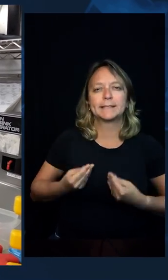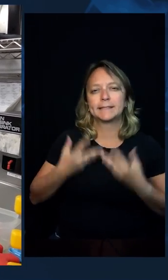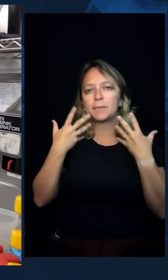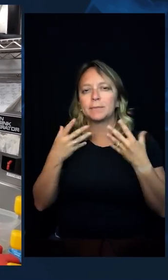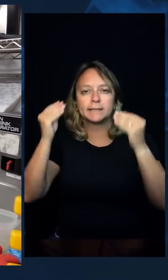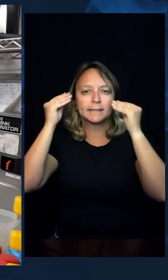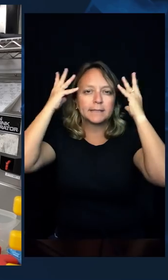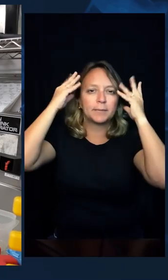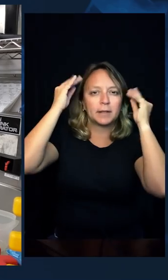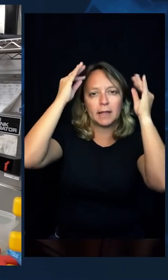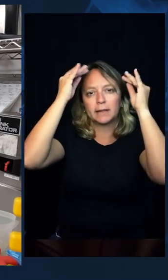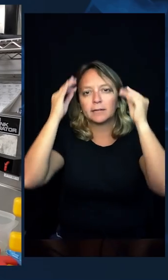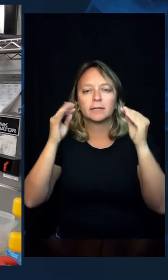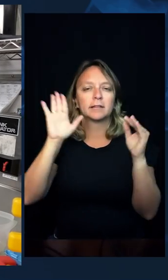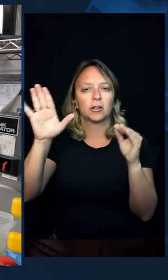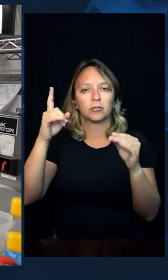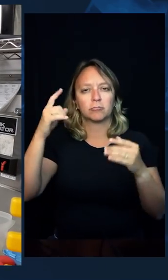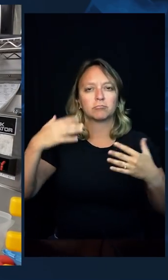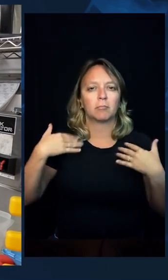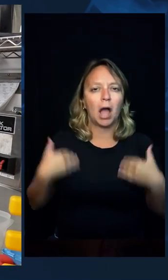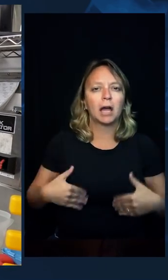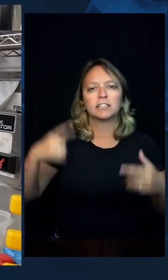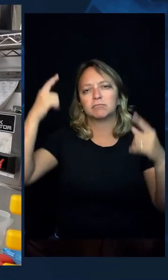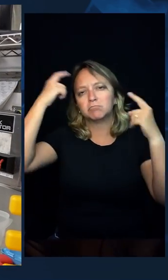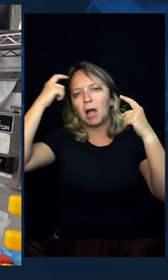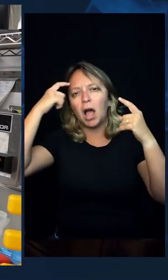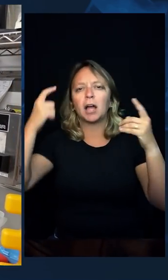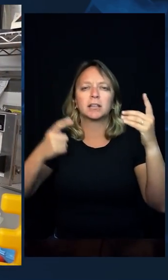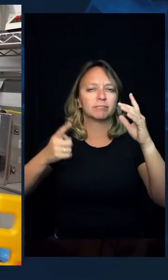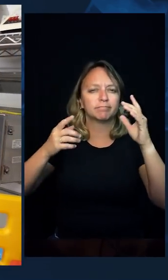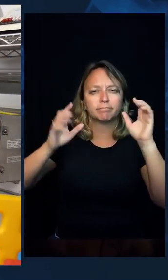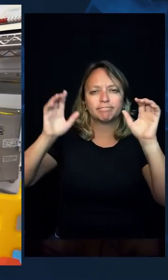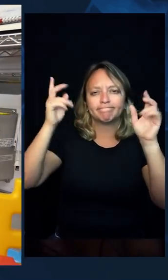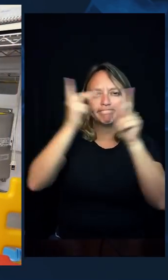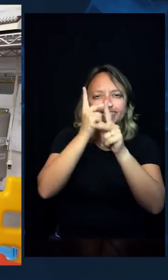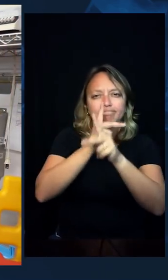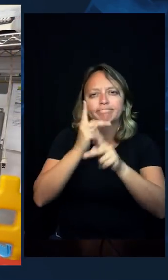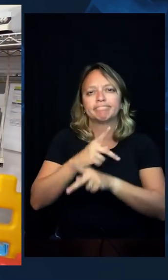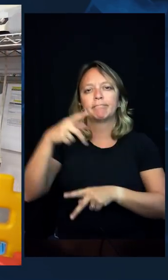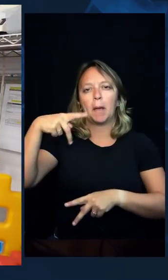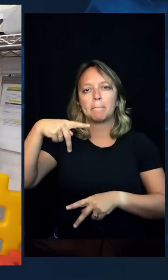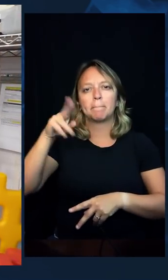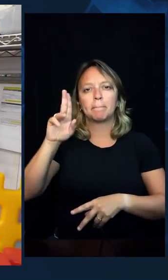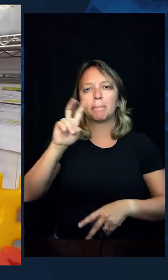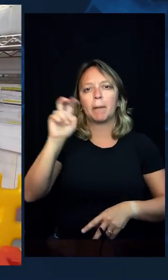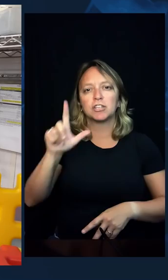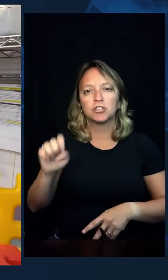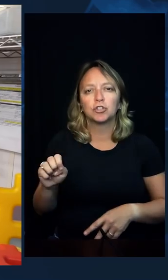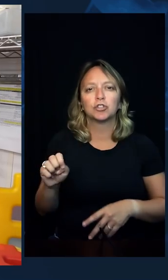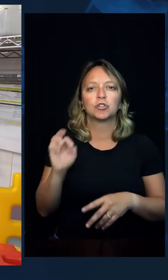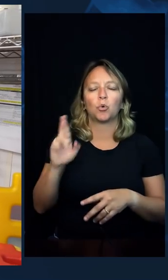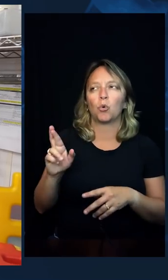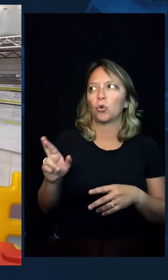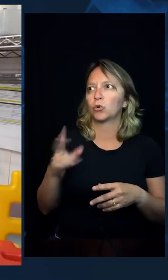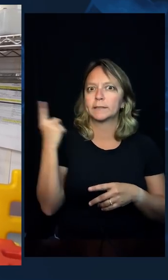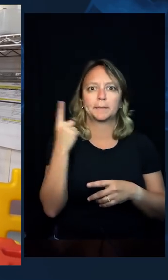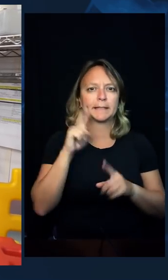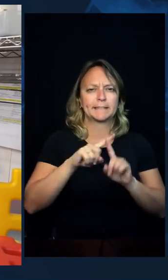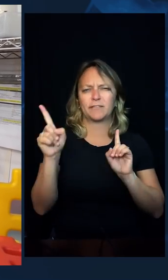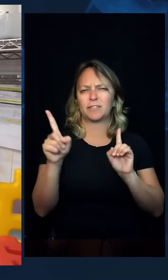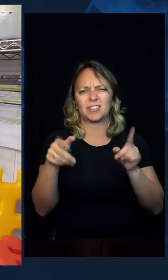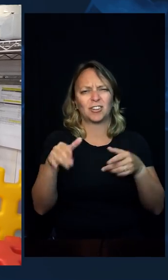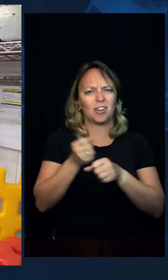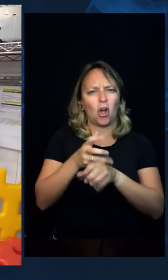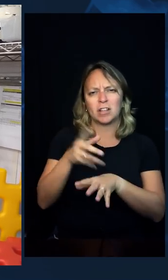or mentally. So that's providing some sort of puzzle feeder or some sort of habitat change. And even